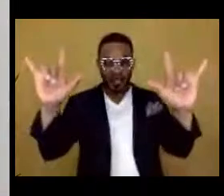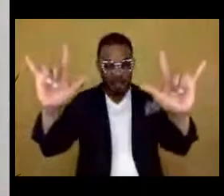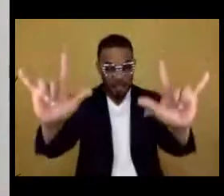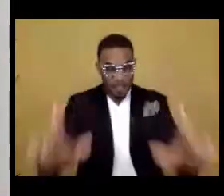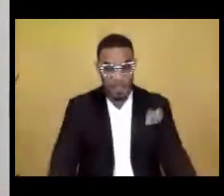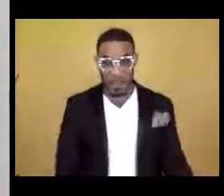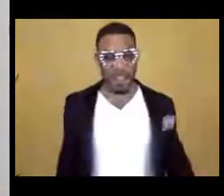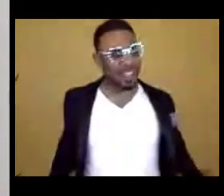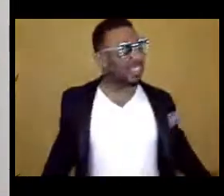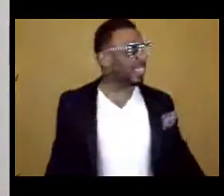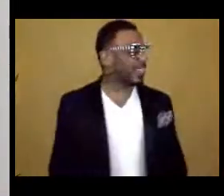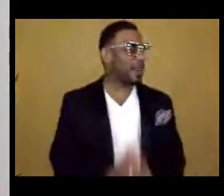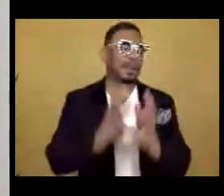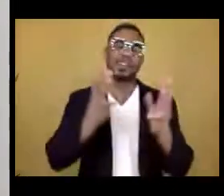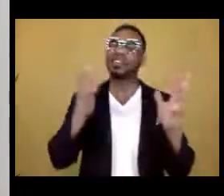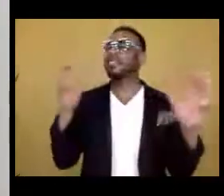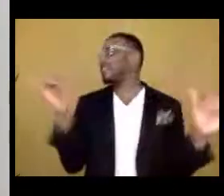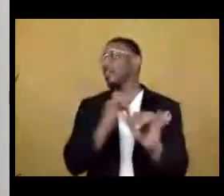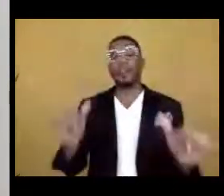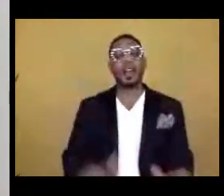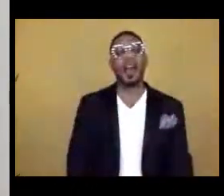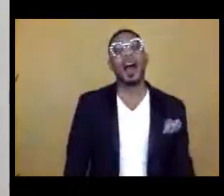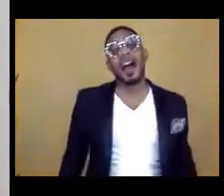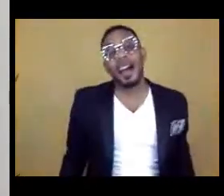so much.